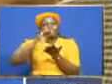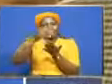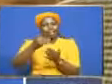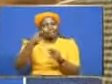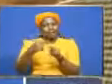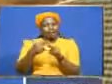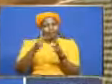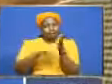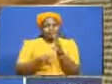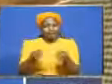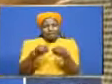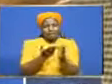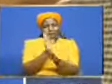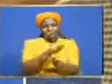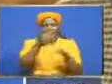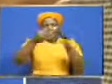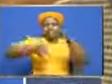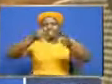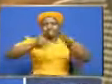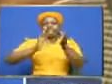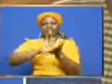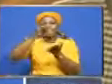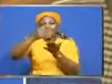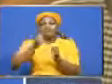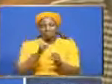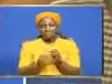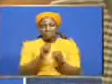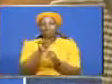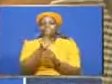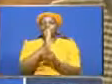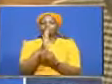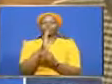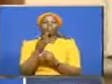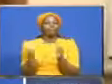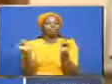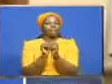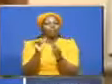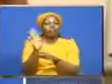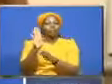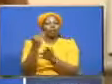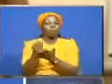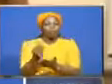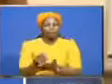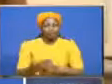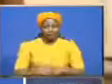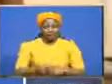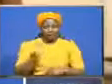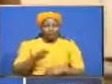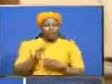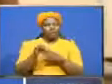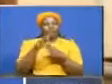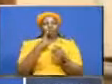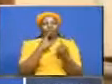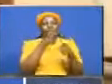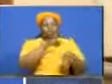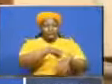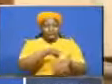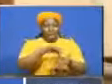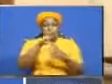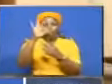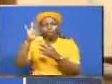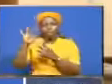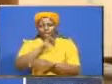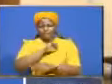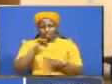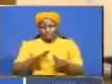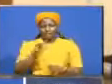Restorative Justice Fund, ambayo itakuwa 10 billion shillings. The women leader spoke at an event when nominated Senator